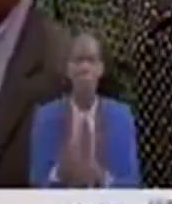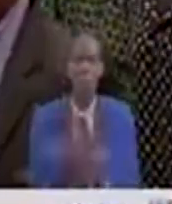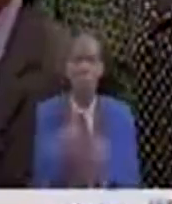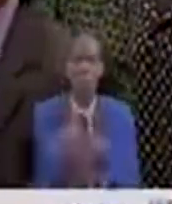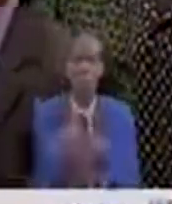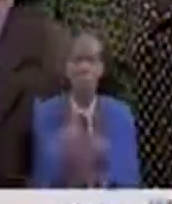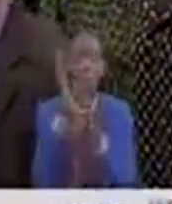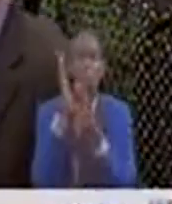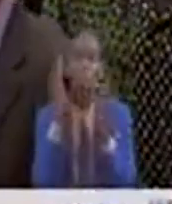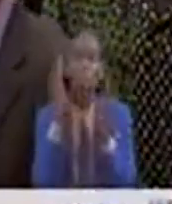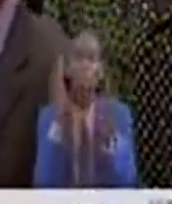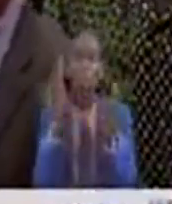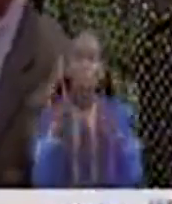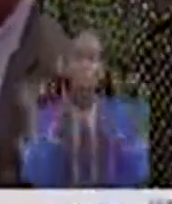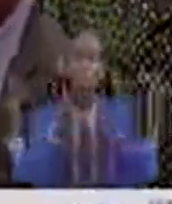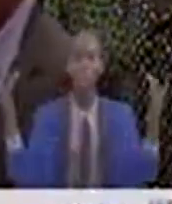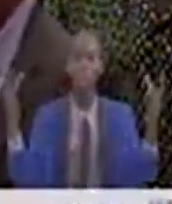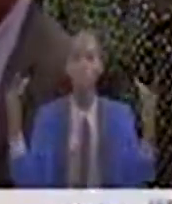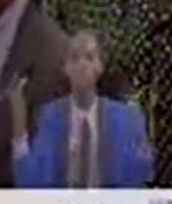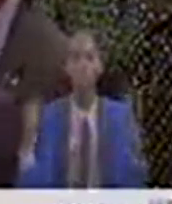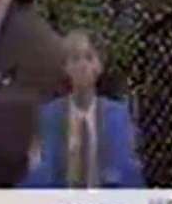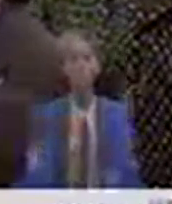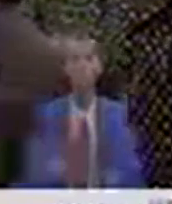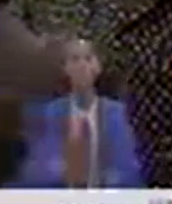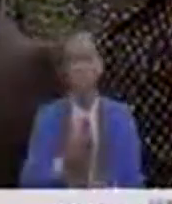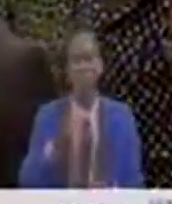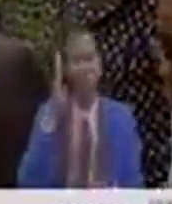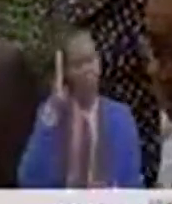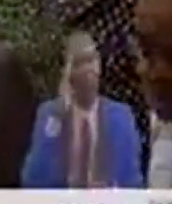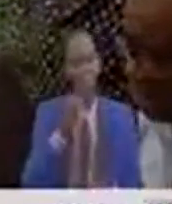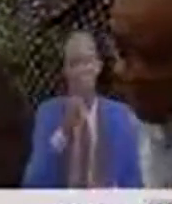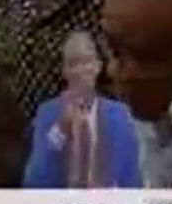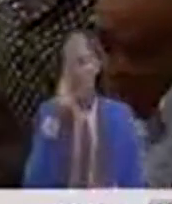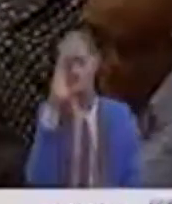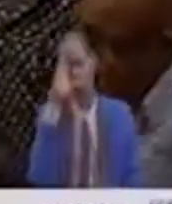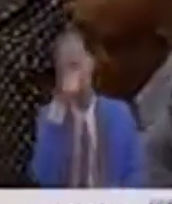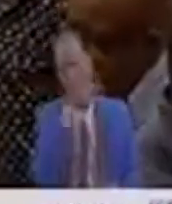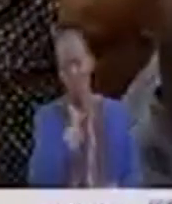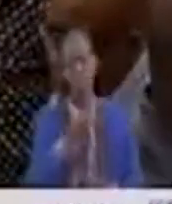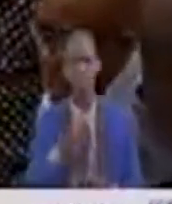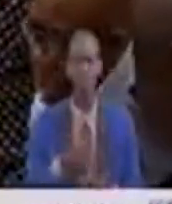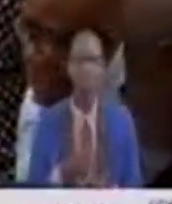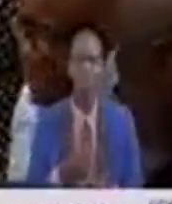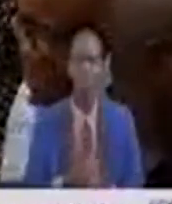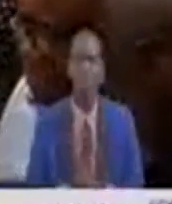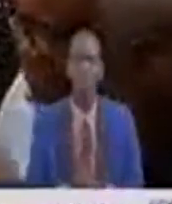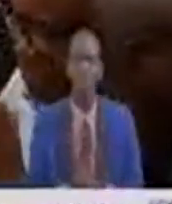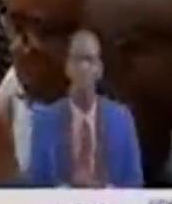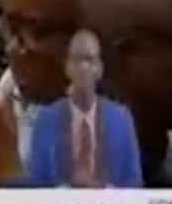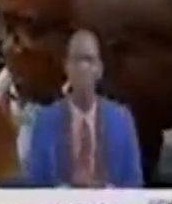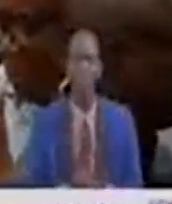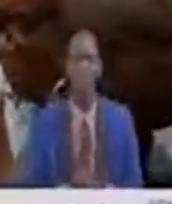sound, I will not be left behind.